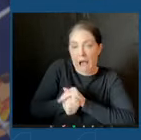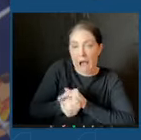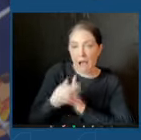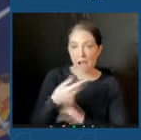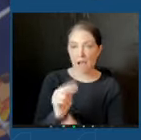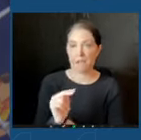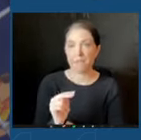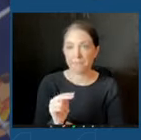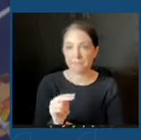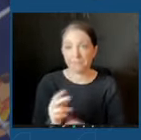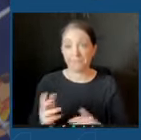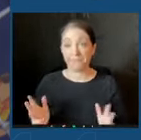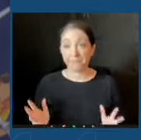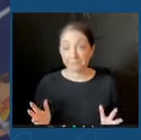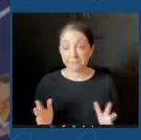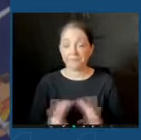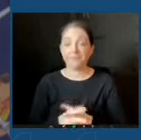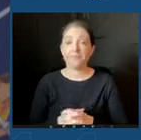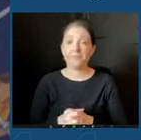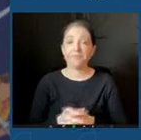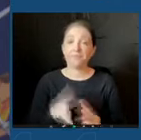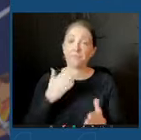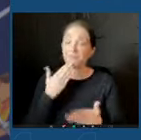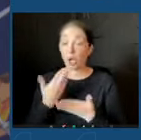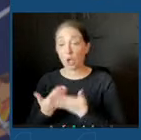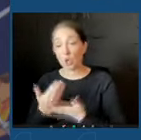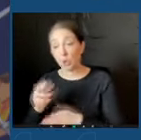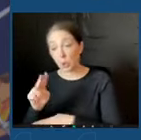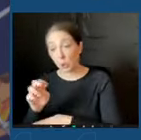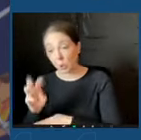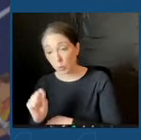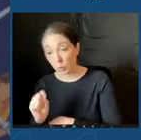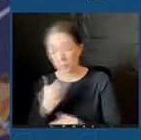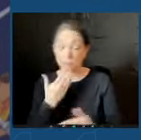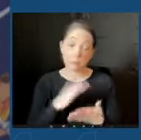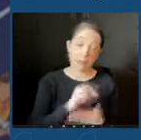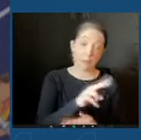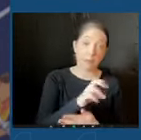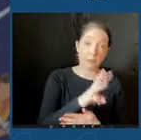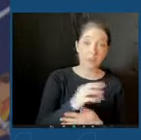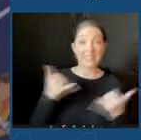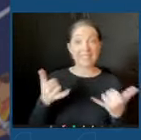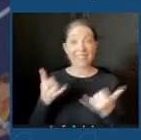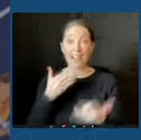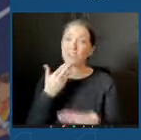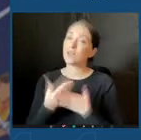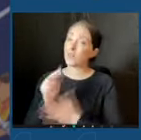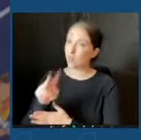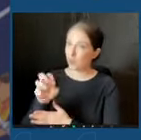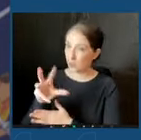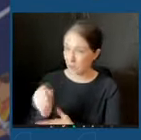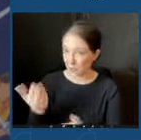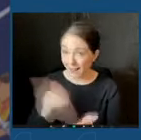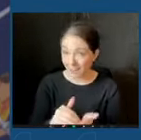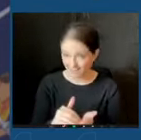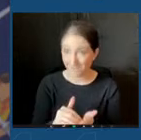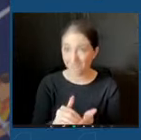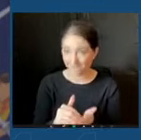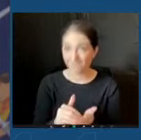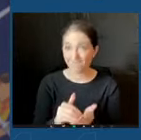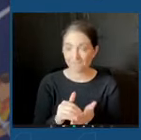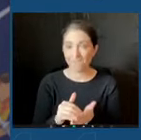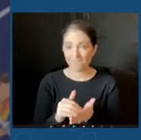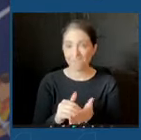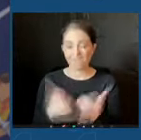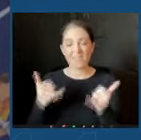So, good news, bad news. Today is good news again. Today is good news again. Today we're going to make